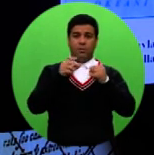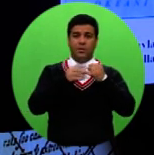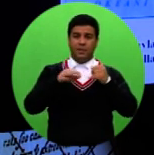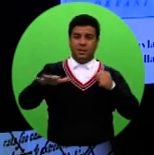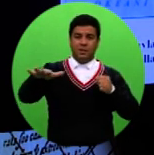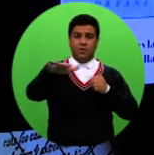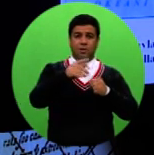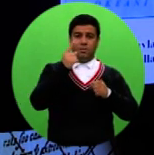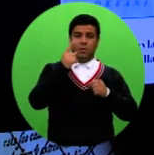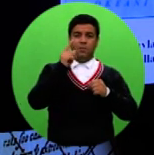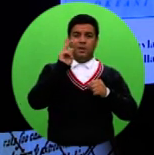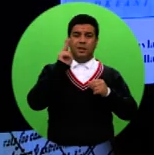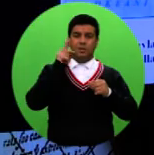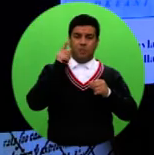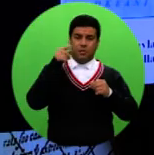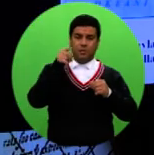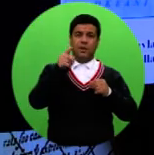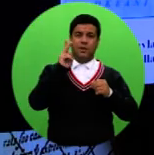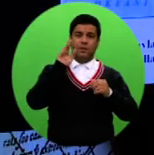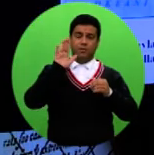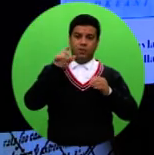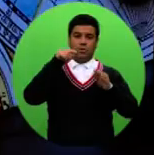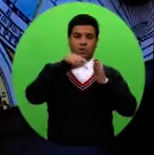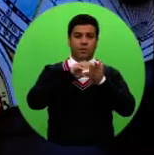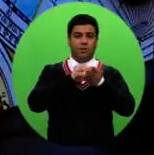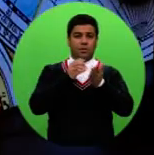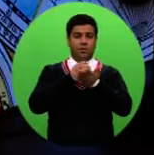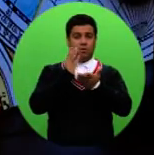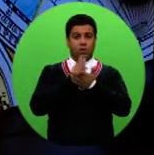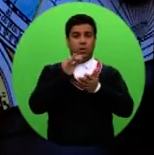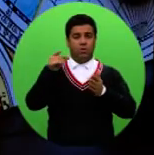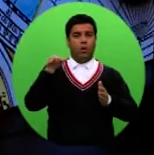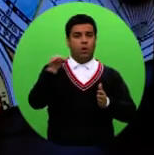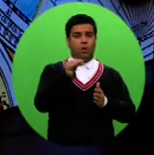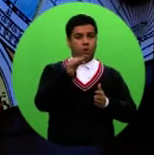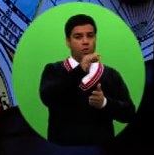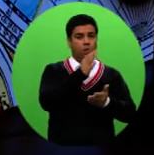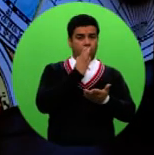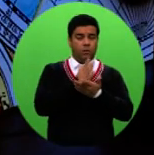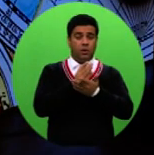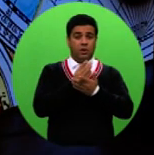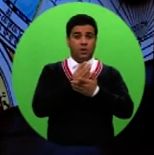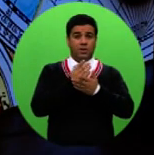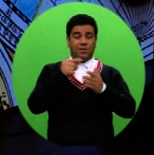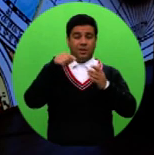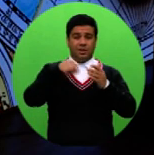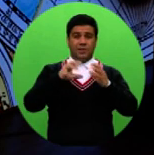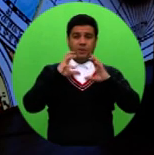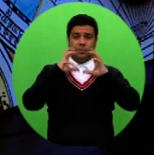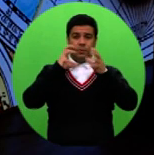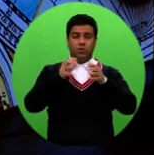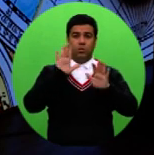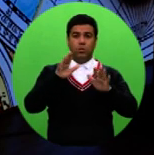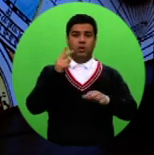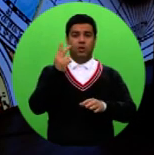1000 kvadrat kilometrdan kichik bo'lgan Seyshel orollari bor. Bunday davlatlar yer yuzida 24 bo'lib,